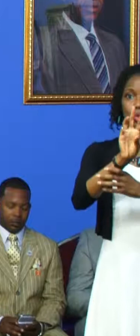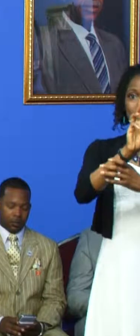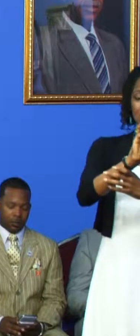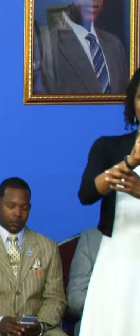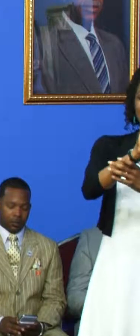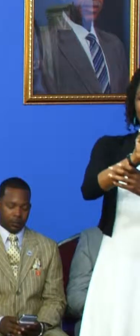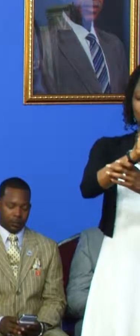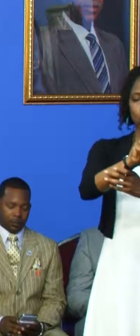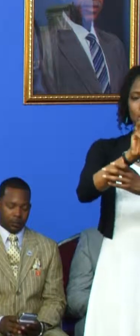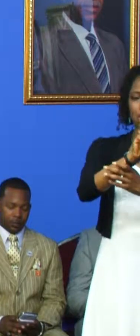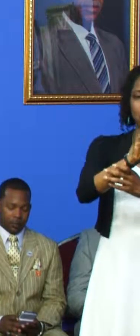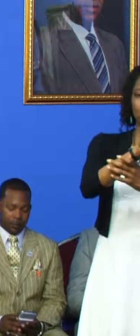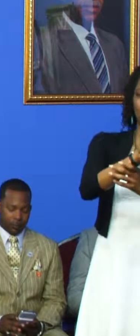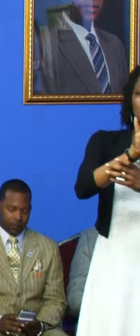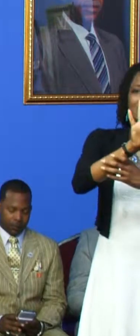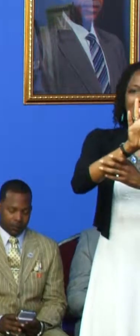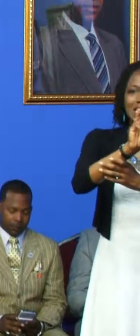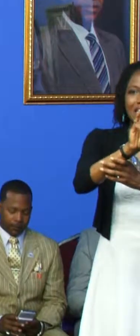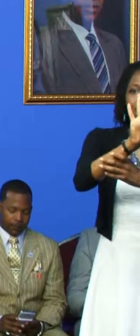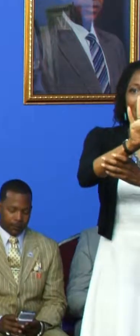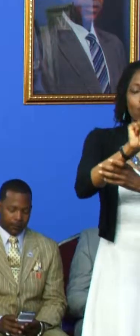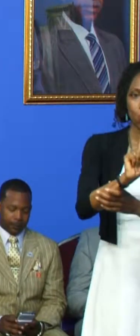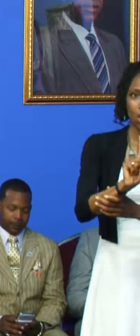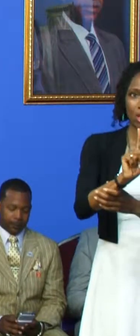877-626-4651, and we will put in the